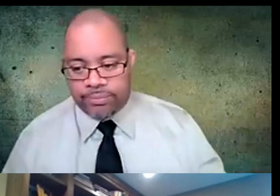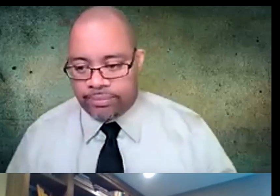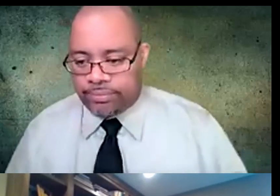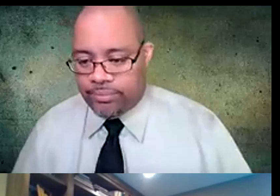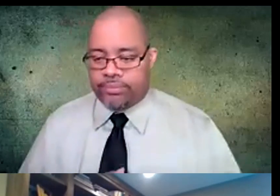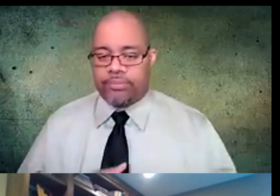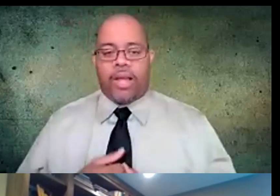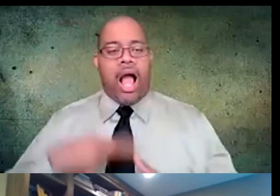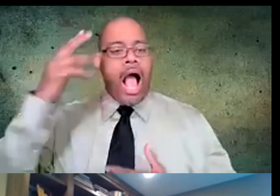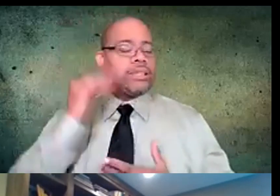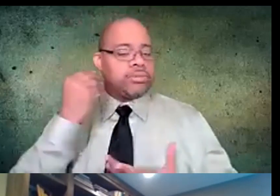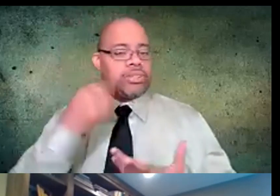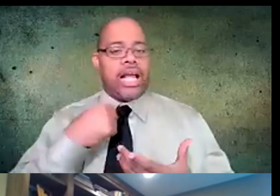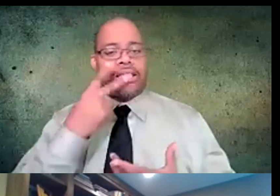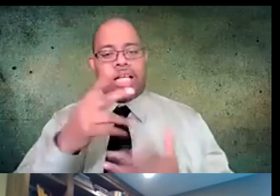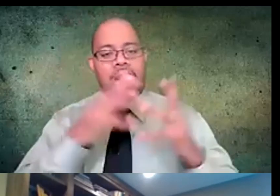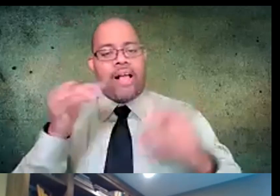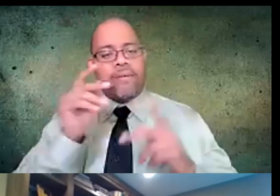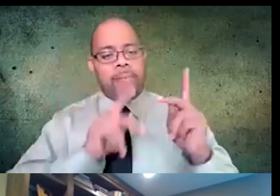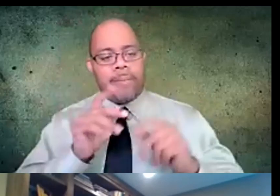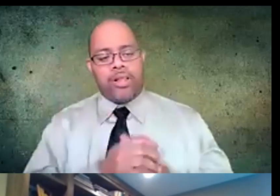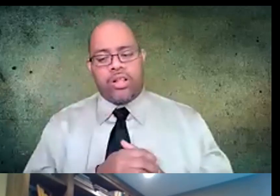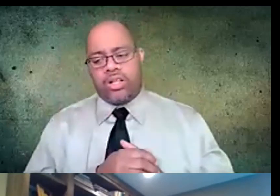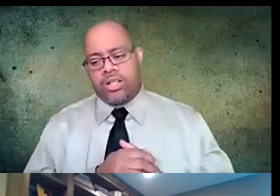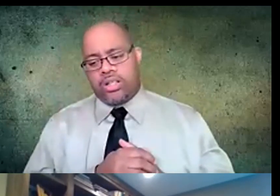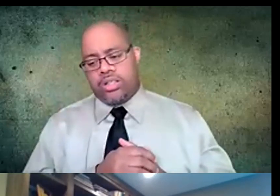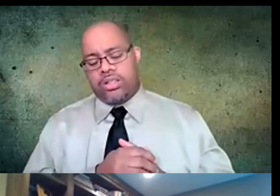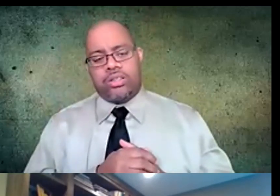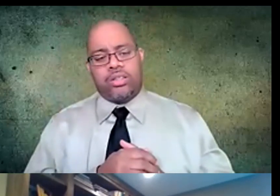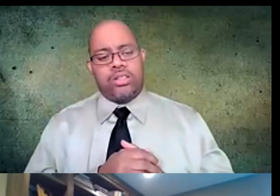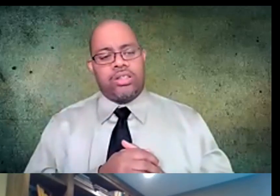have experience, and I do see a lot of people